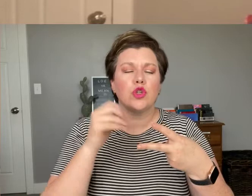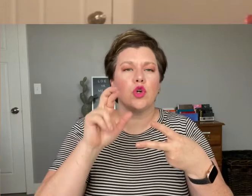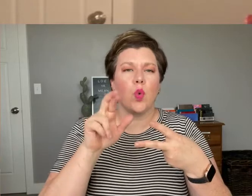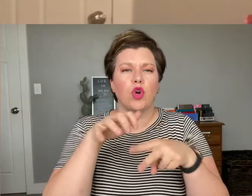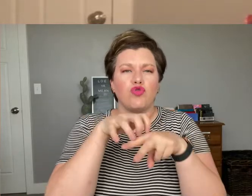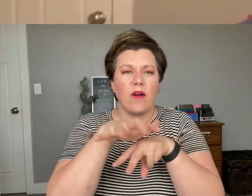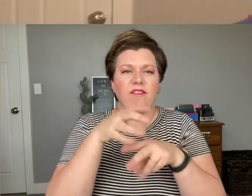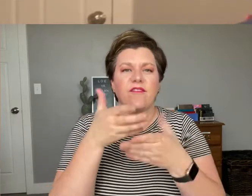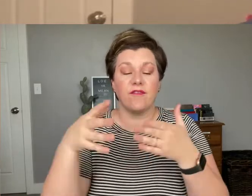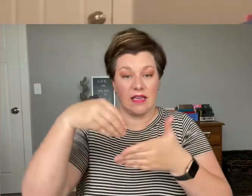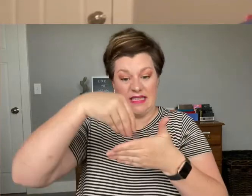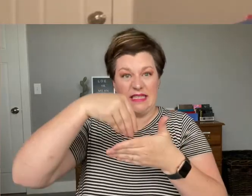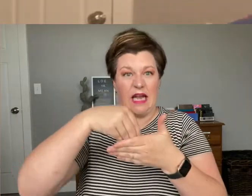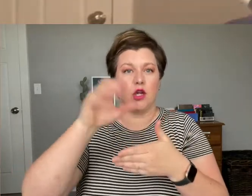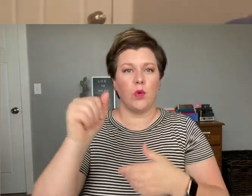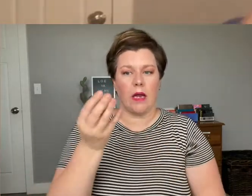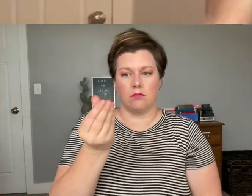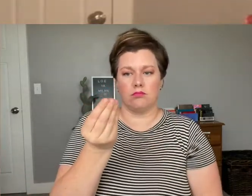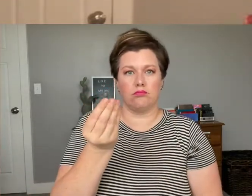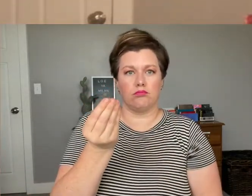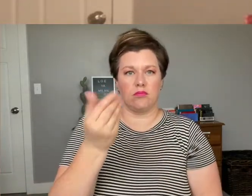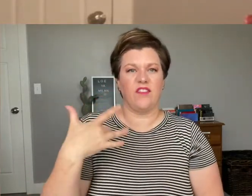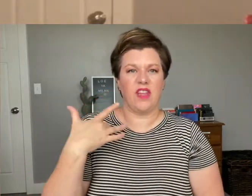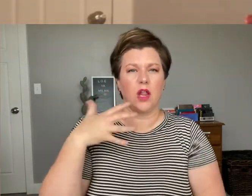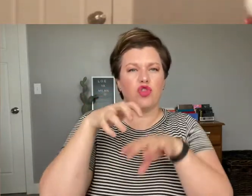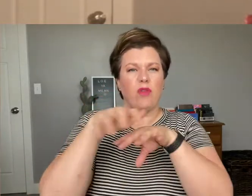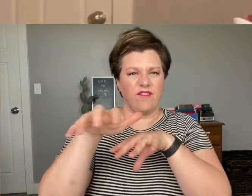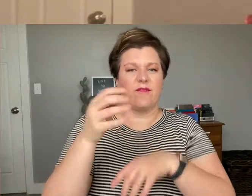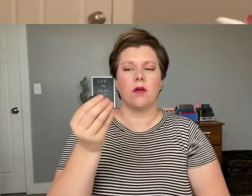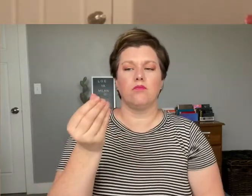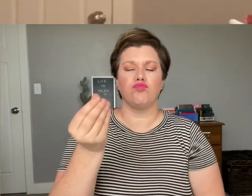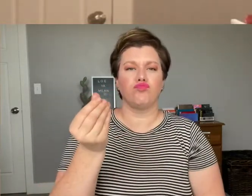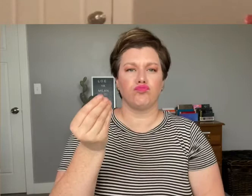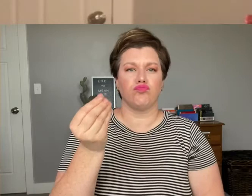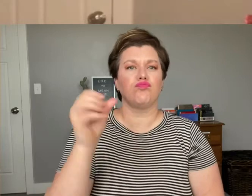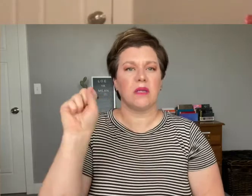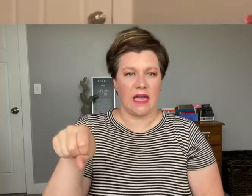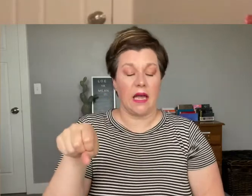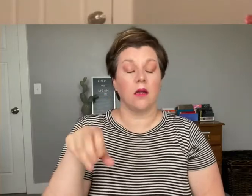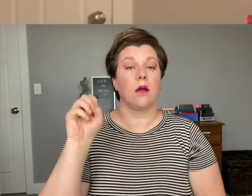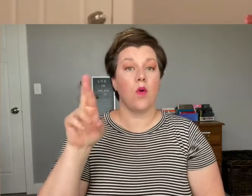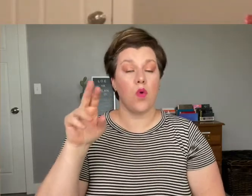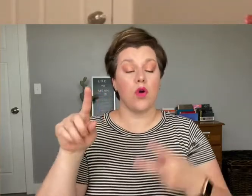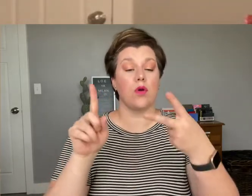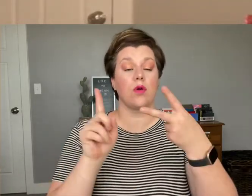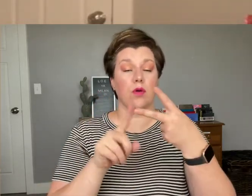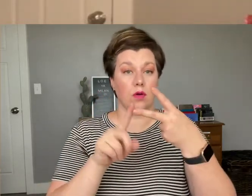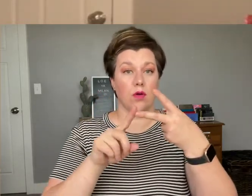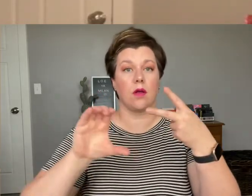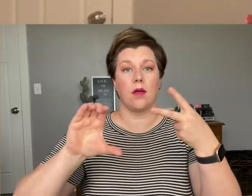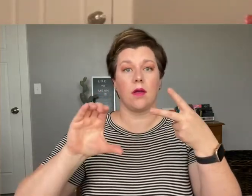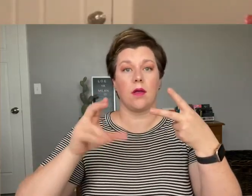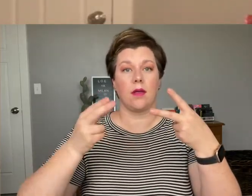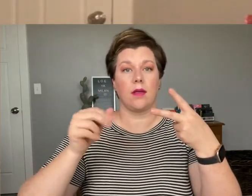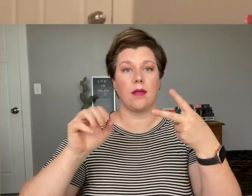sugar scrub that you actually physically can feel the exfoliation taking place. Or you can go